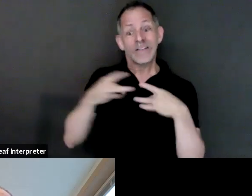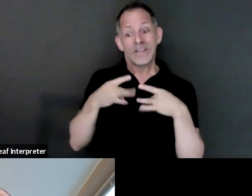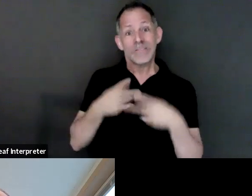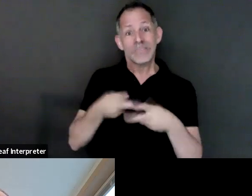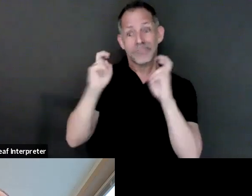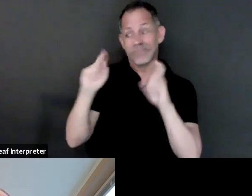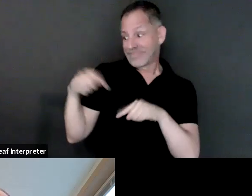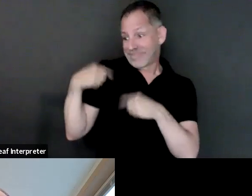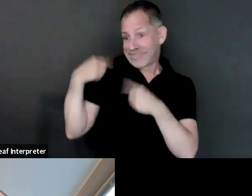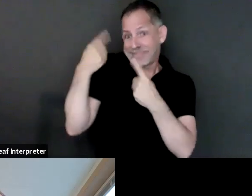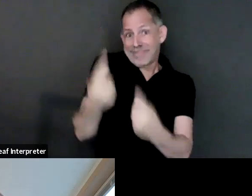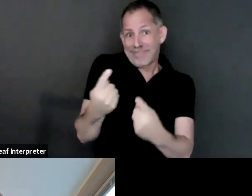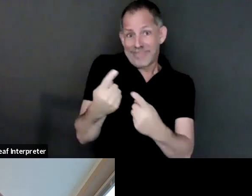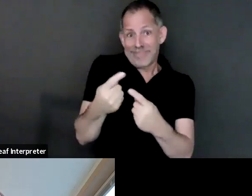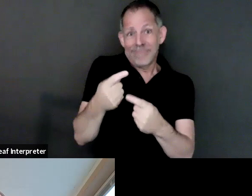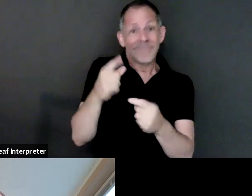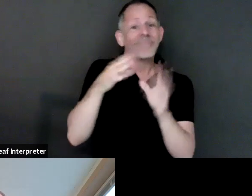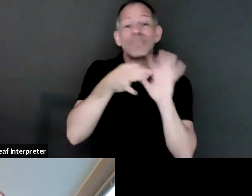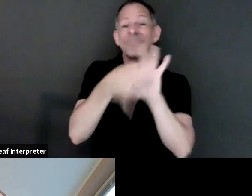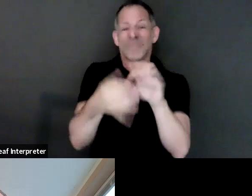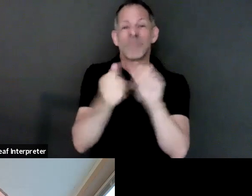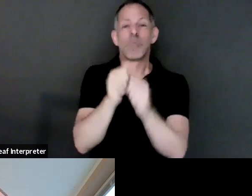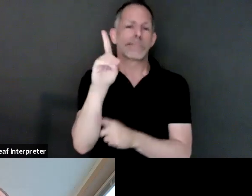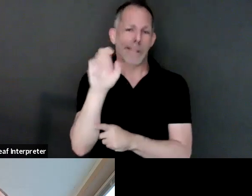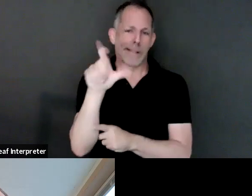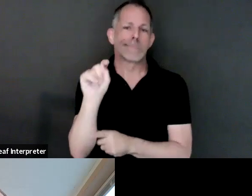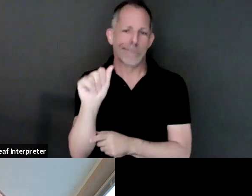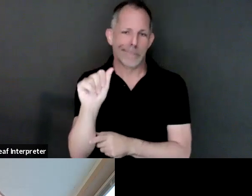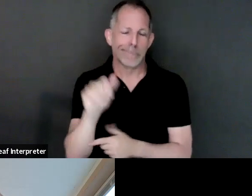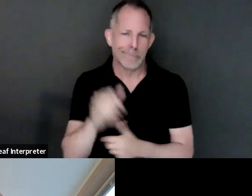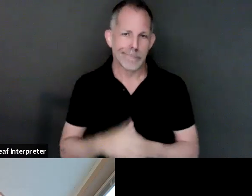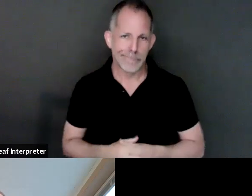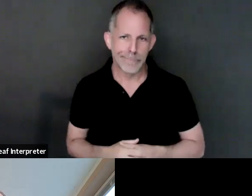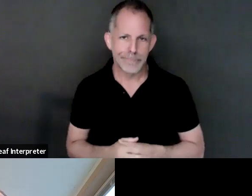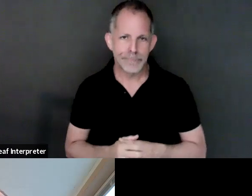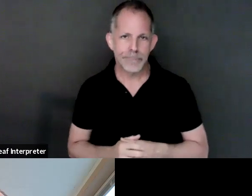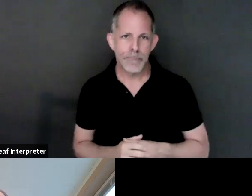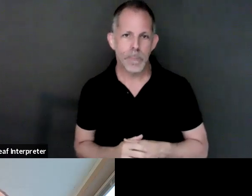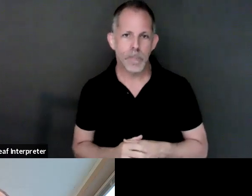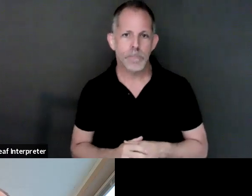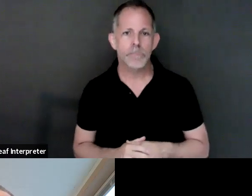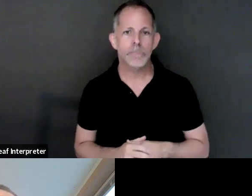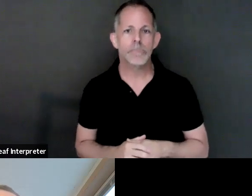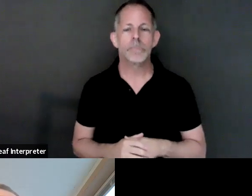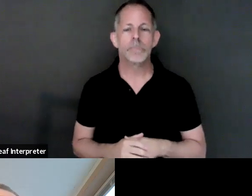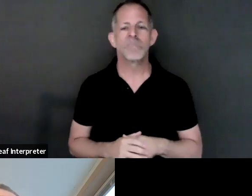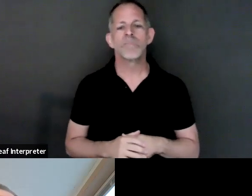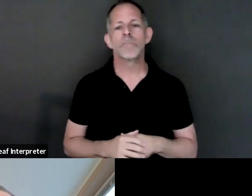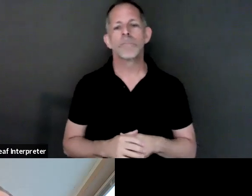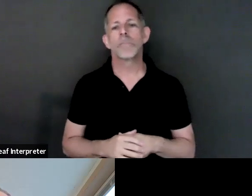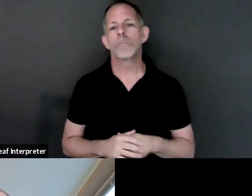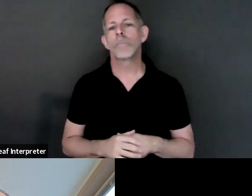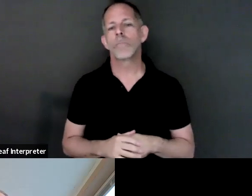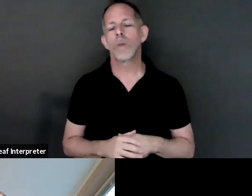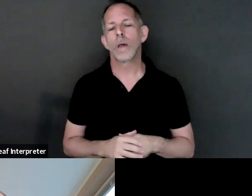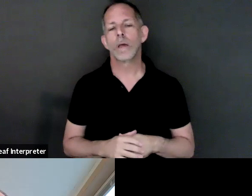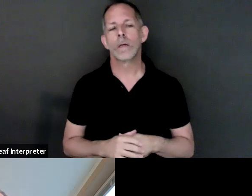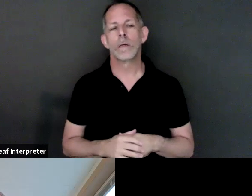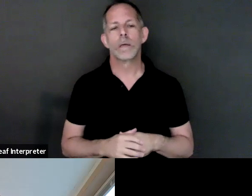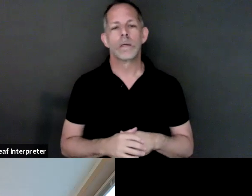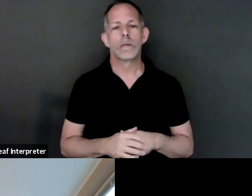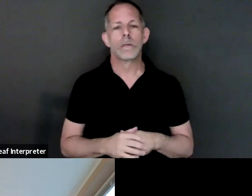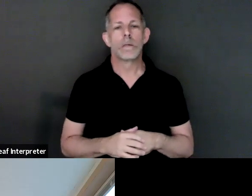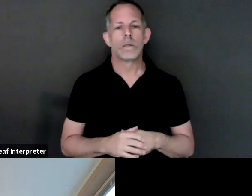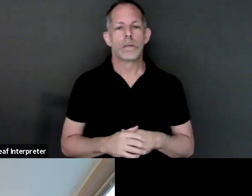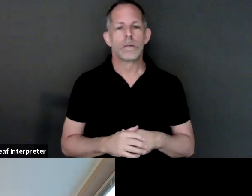While definitive epidemiologic proof through genotyping hasn't been done, this is likely a cause of the